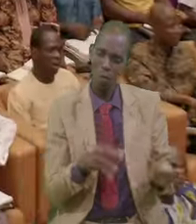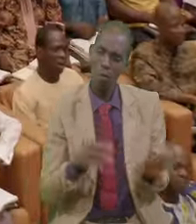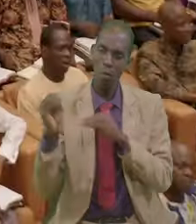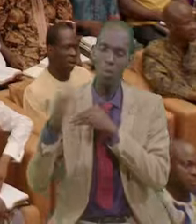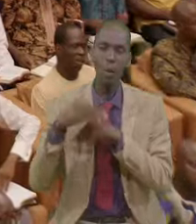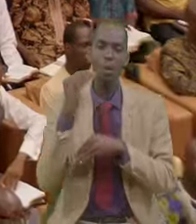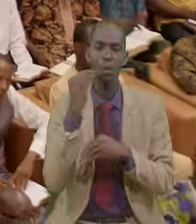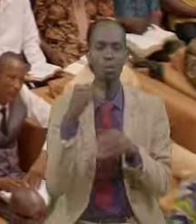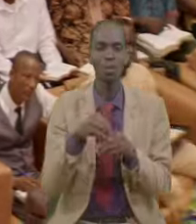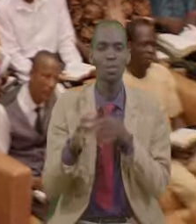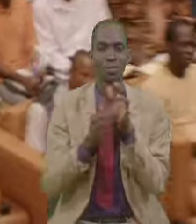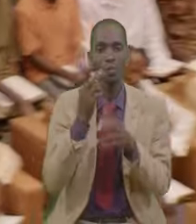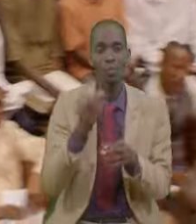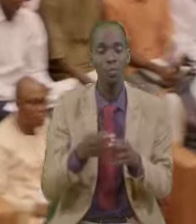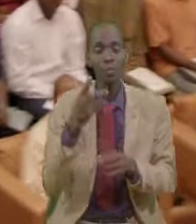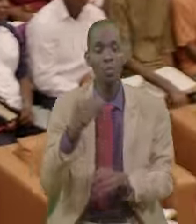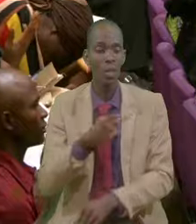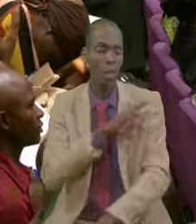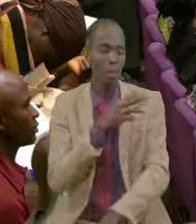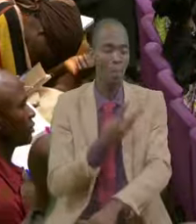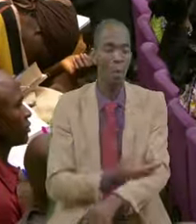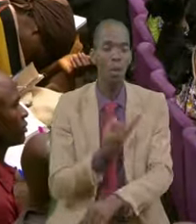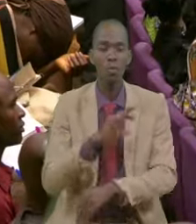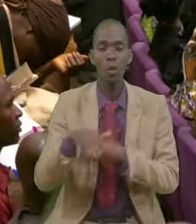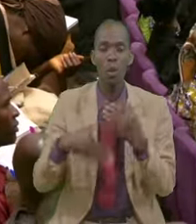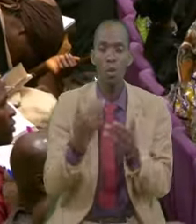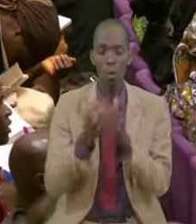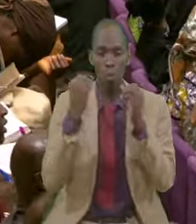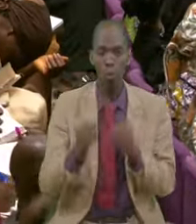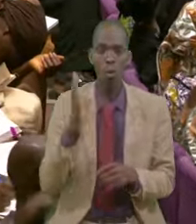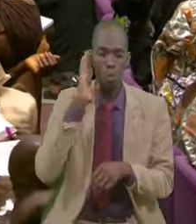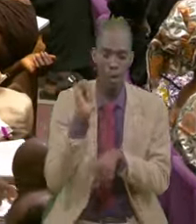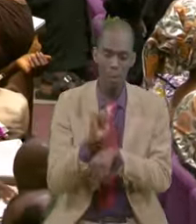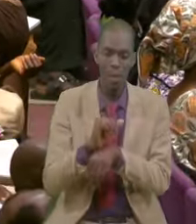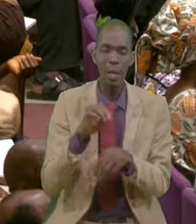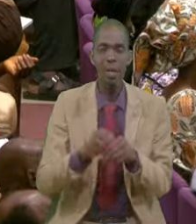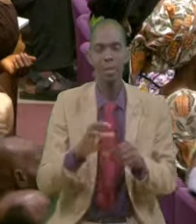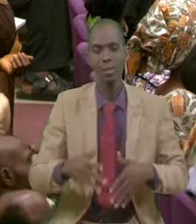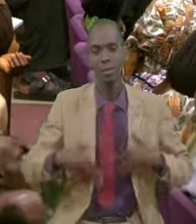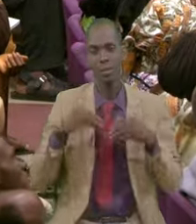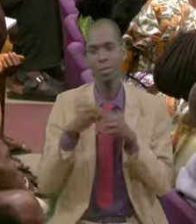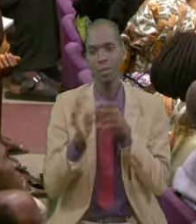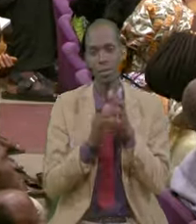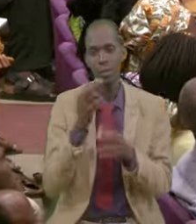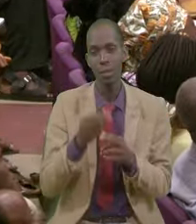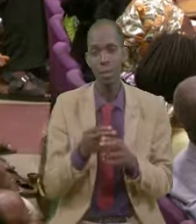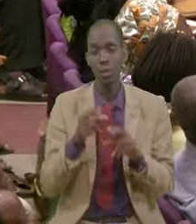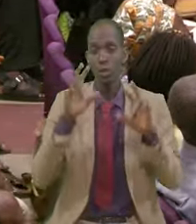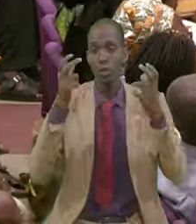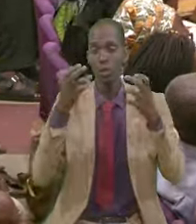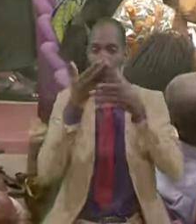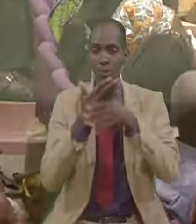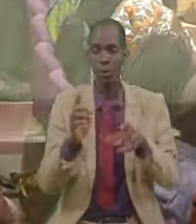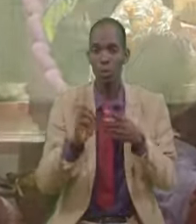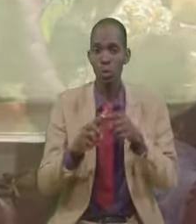The might of the Almighty will work in your life in Jesus' name. The three things we're looking at before we